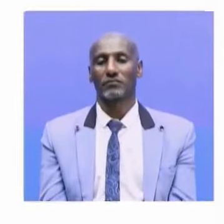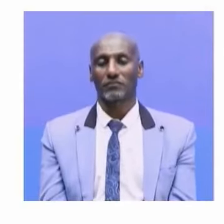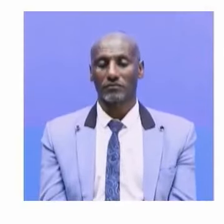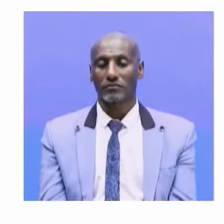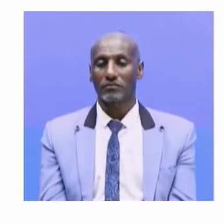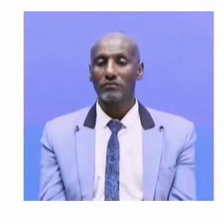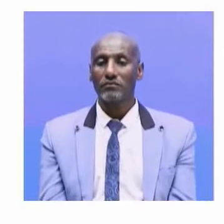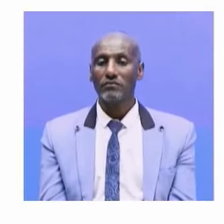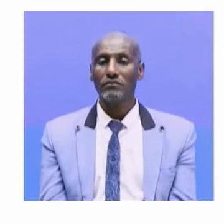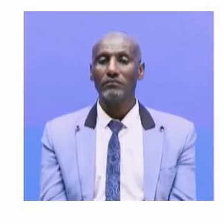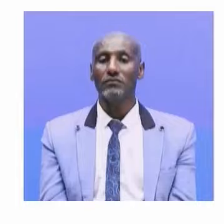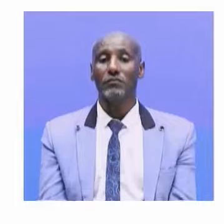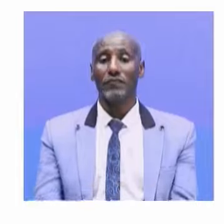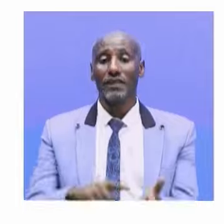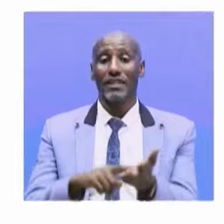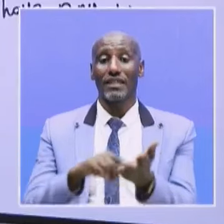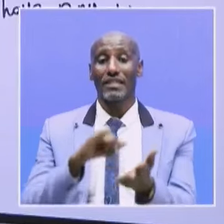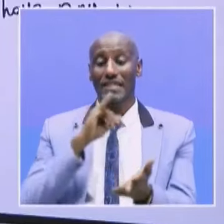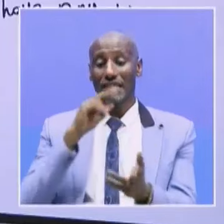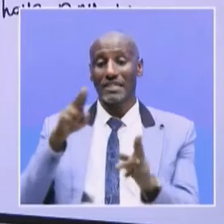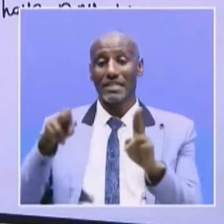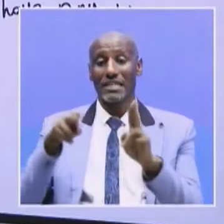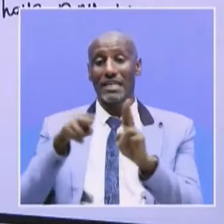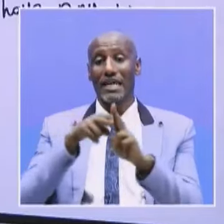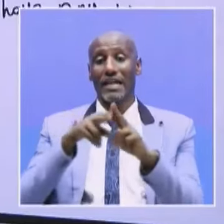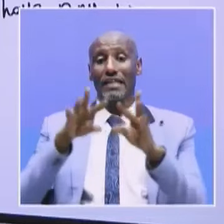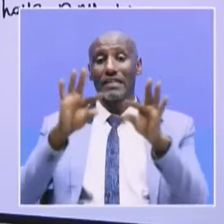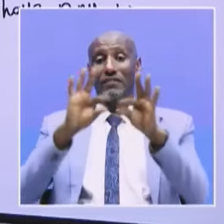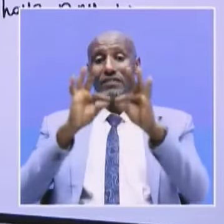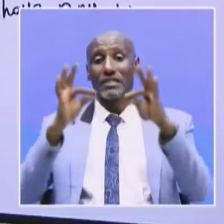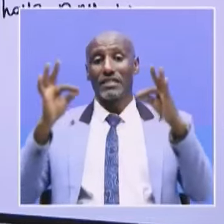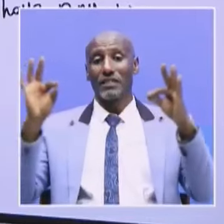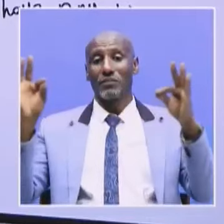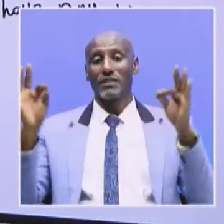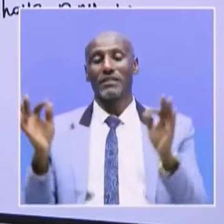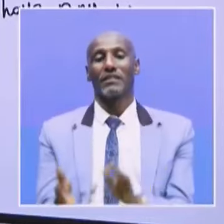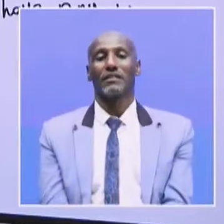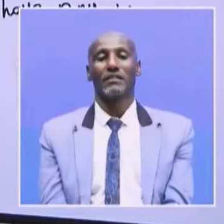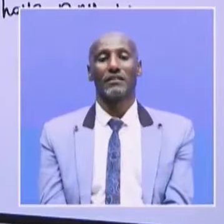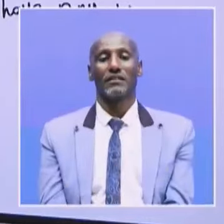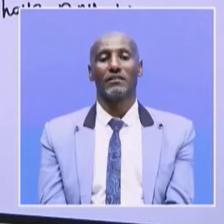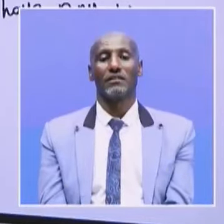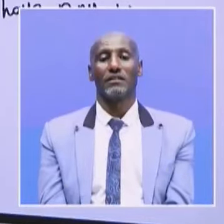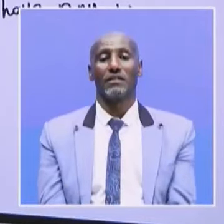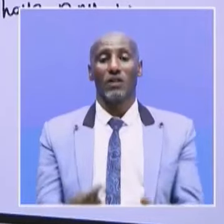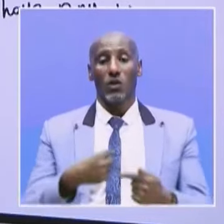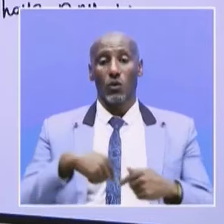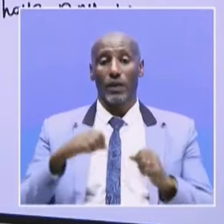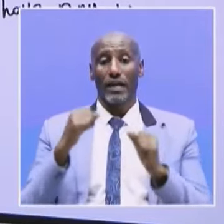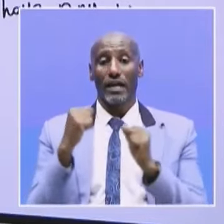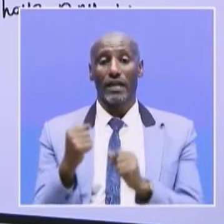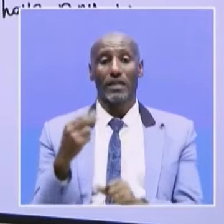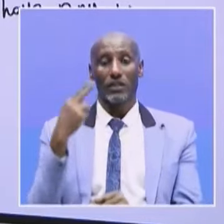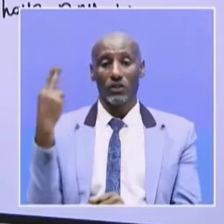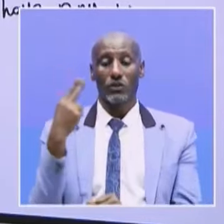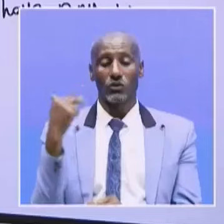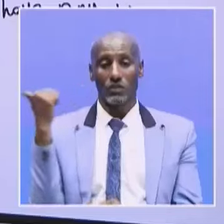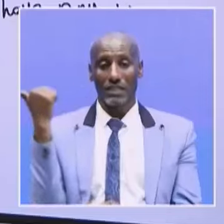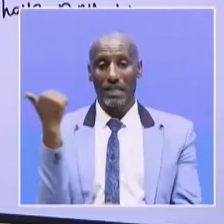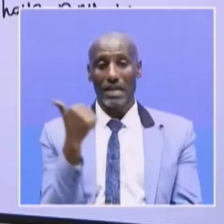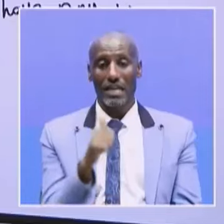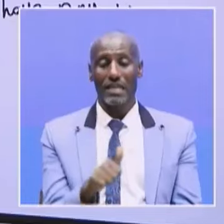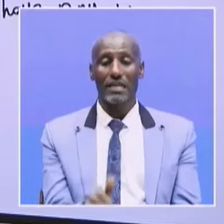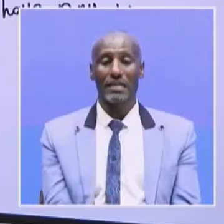rice. This is a negative statement. A negative statement. We can use any by